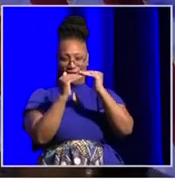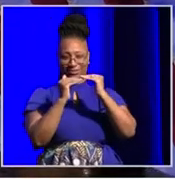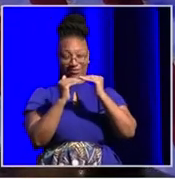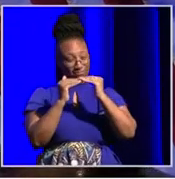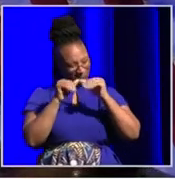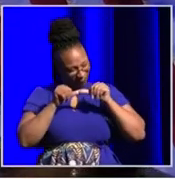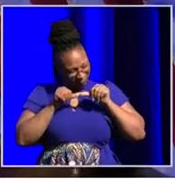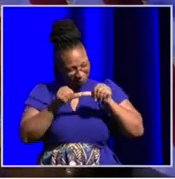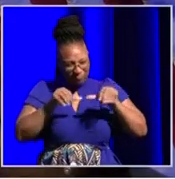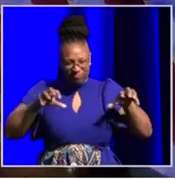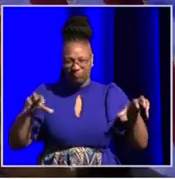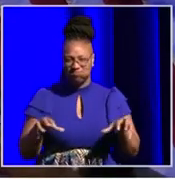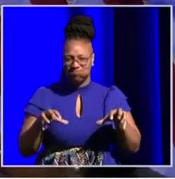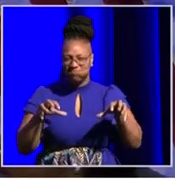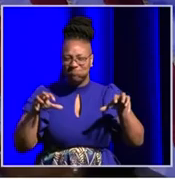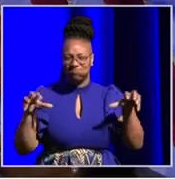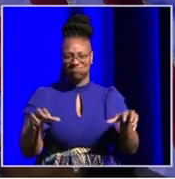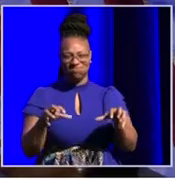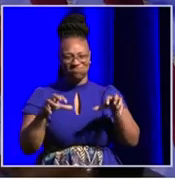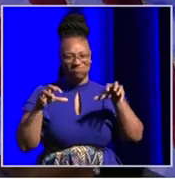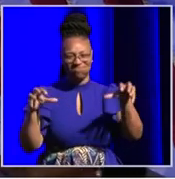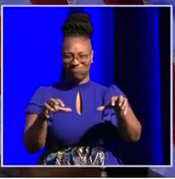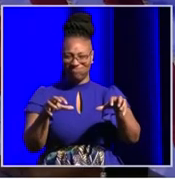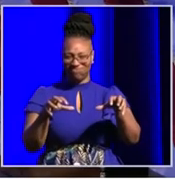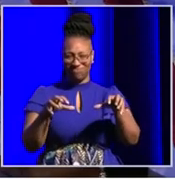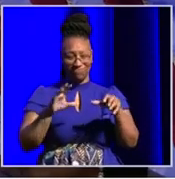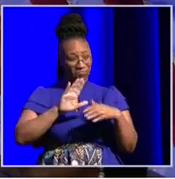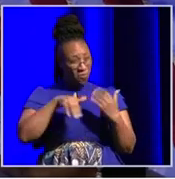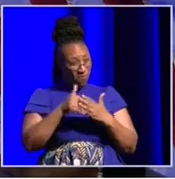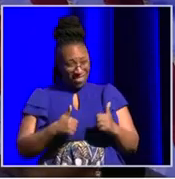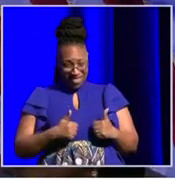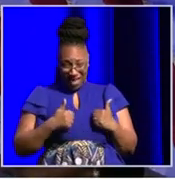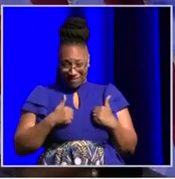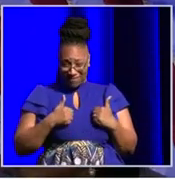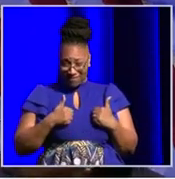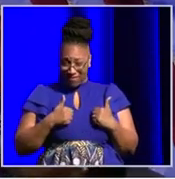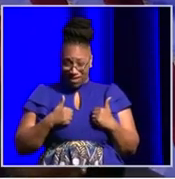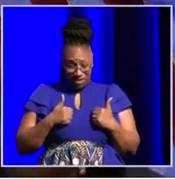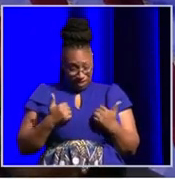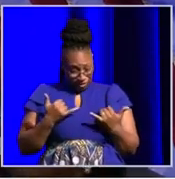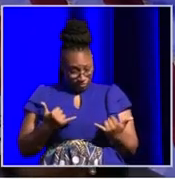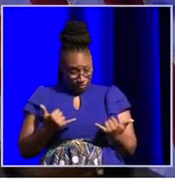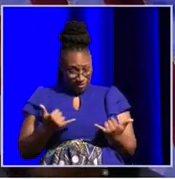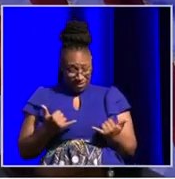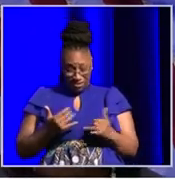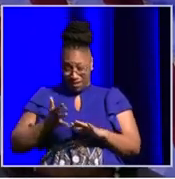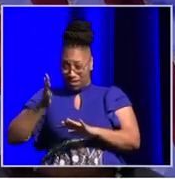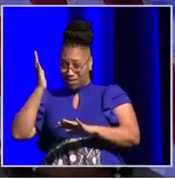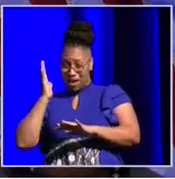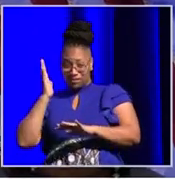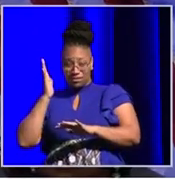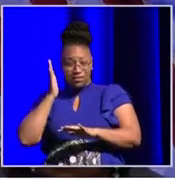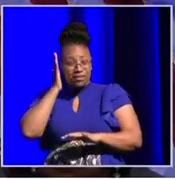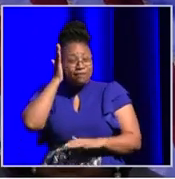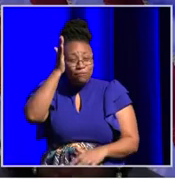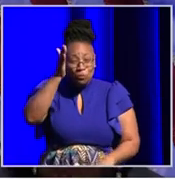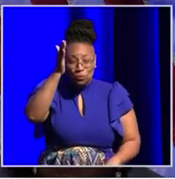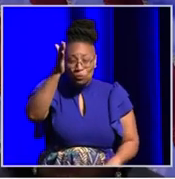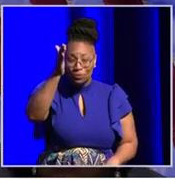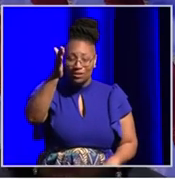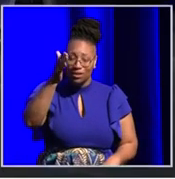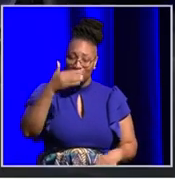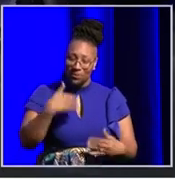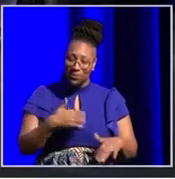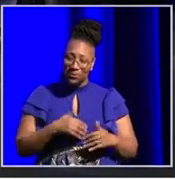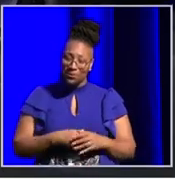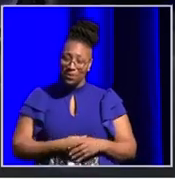for countless lives and even generations to follow. 4 years ago on this stage, we were still a year away from a global pandemic that would reshape our lives